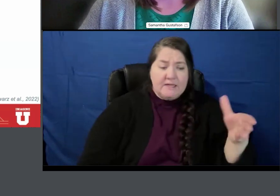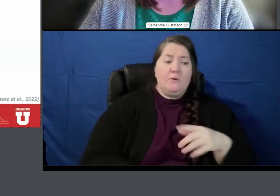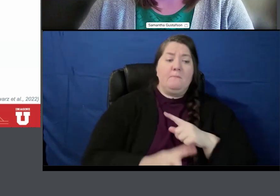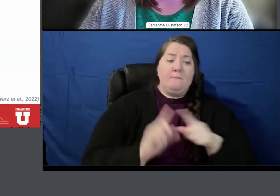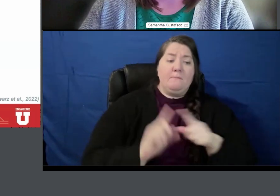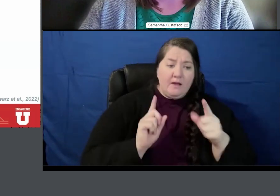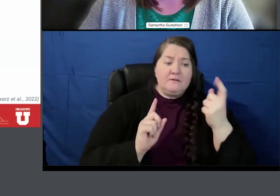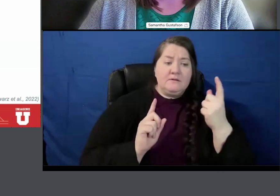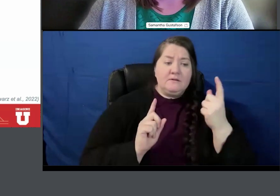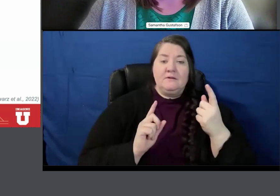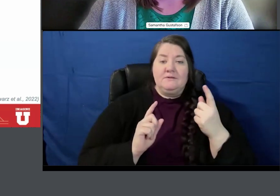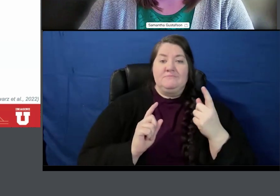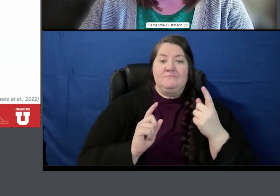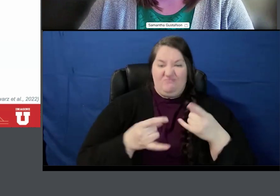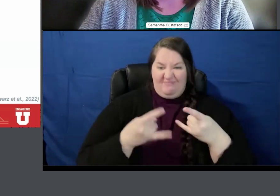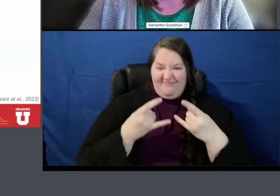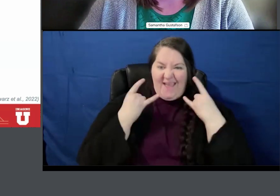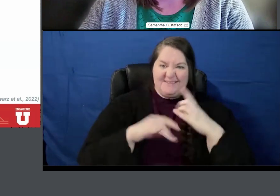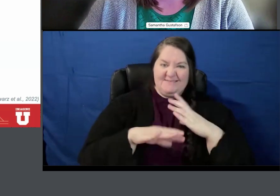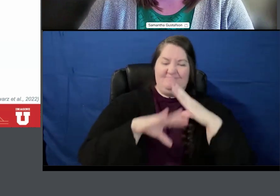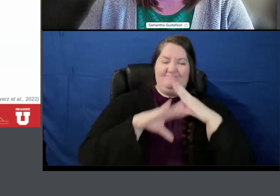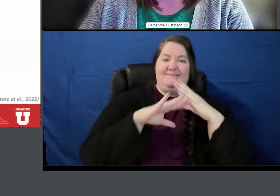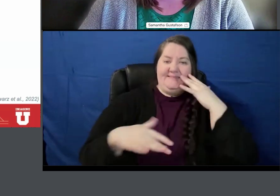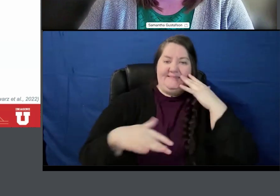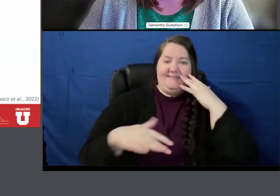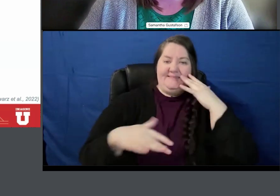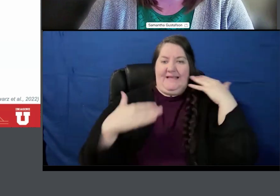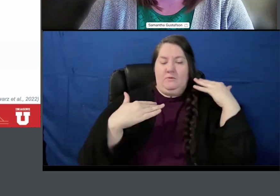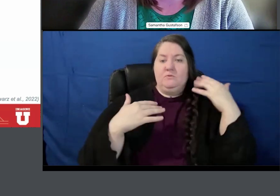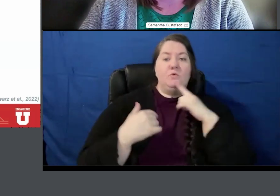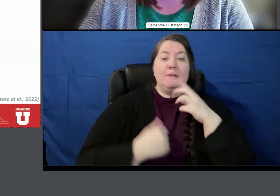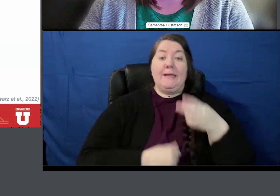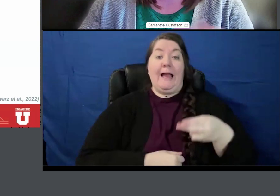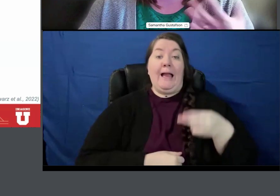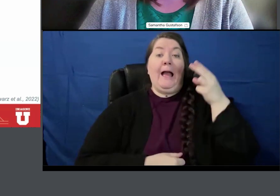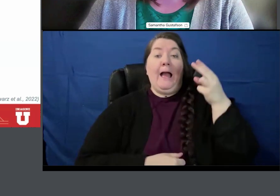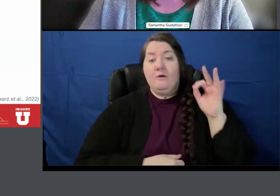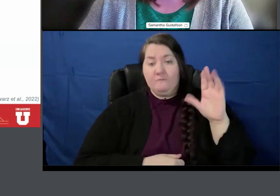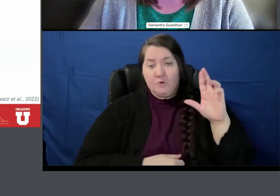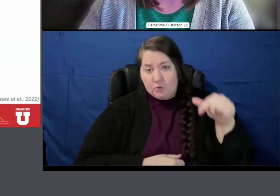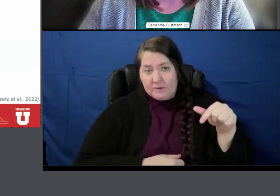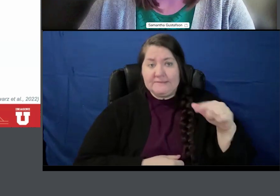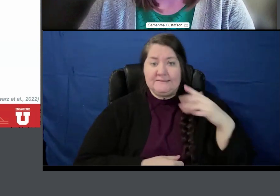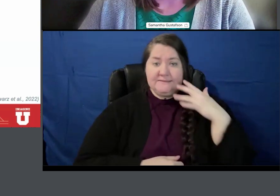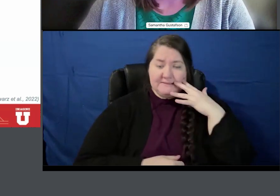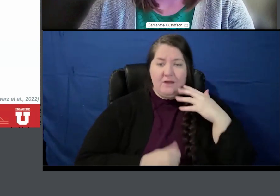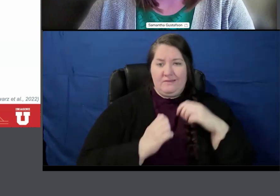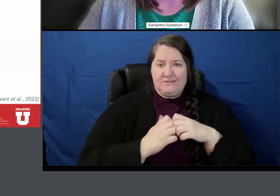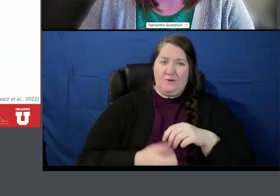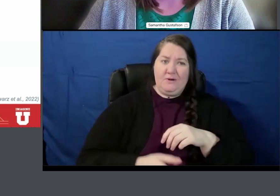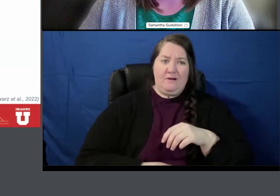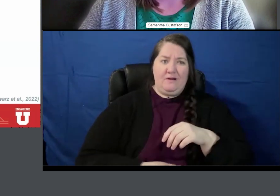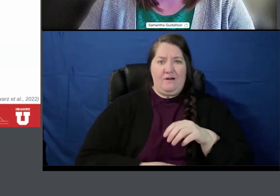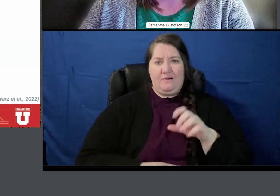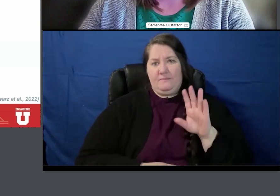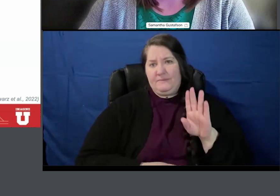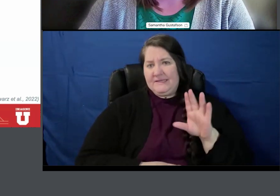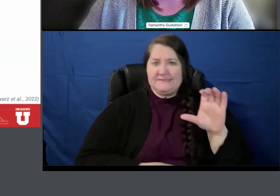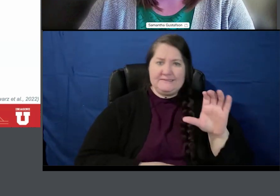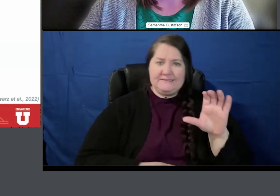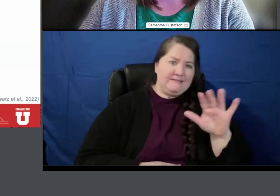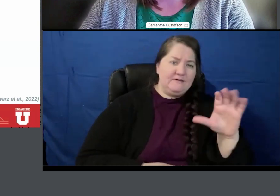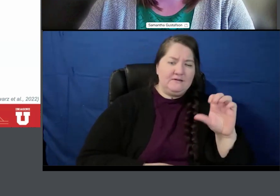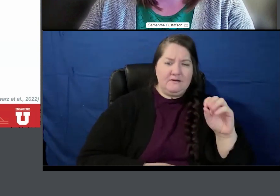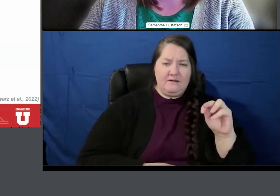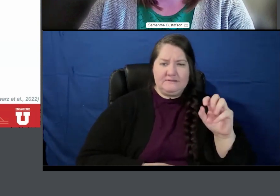course, we're blocking a lot of that sound, especially that high frequency sound where consonants live, with our different kinds